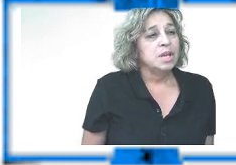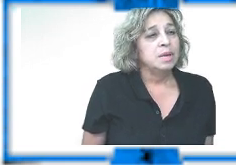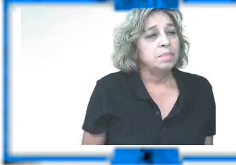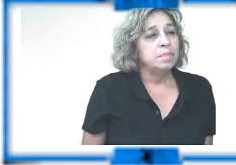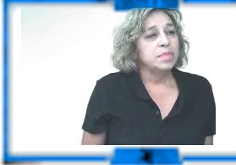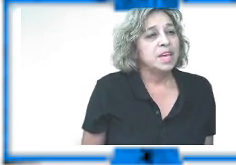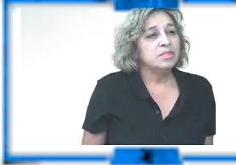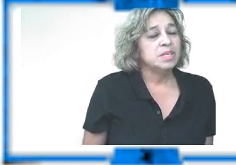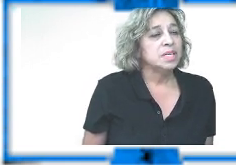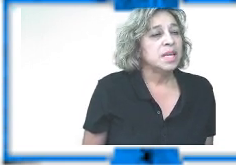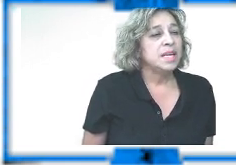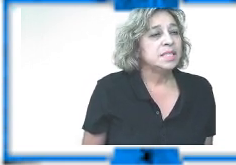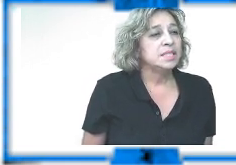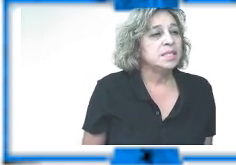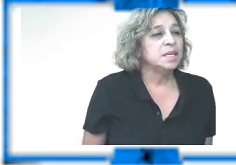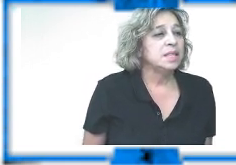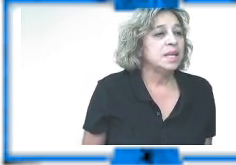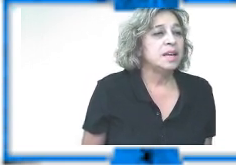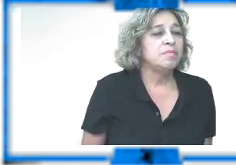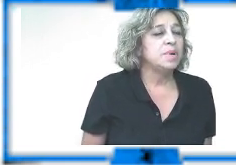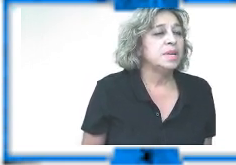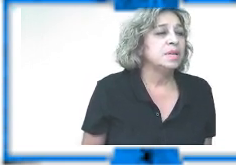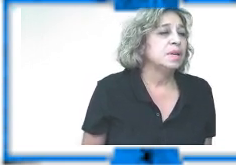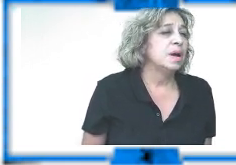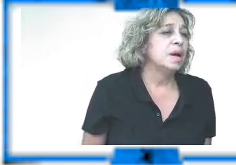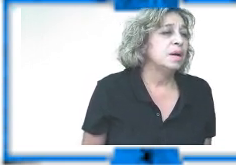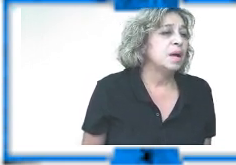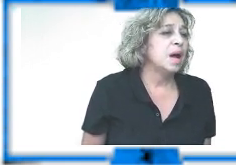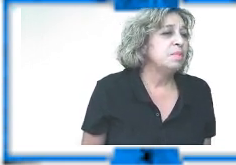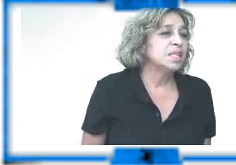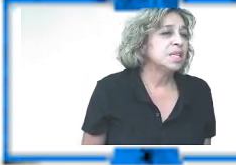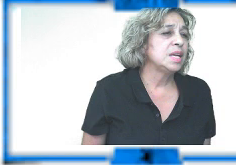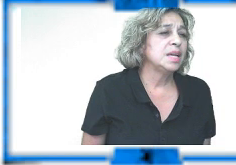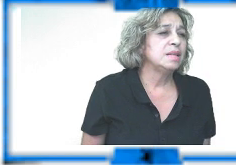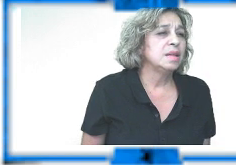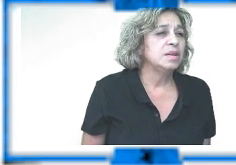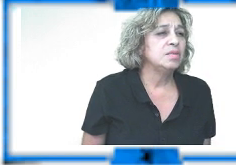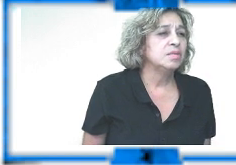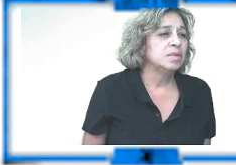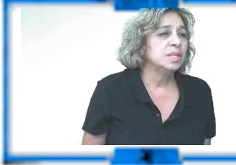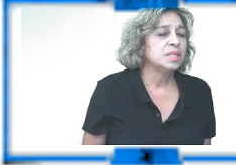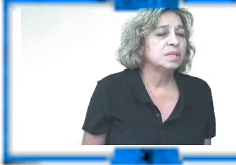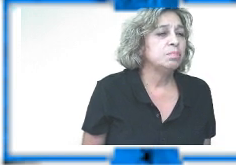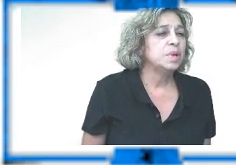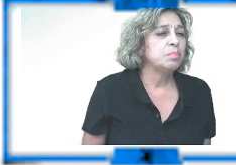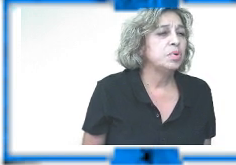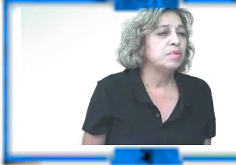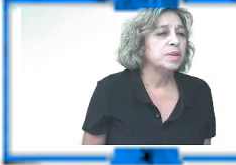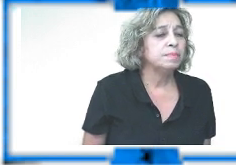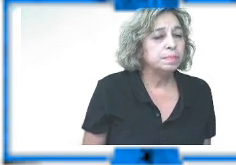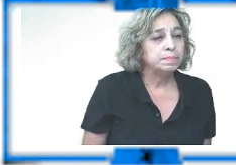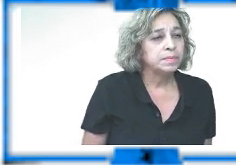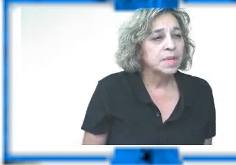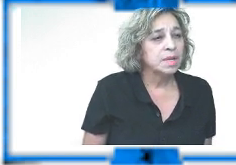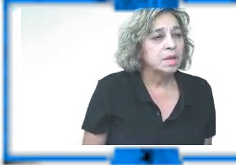There's 1,000 cases that have been, I'm not saying anything new, it's been